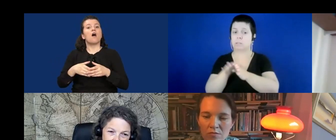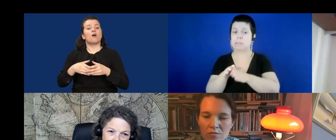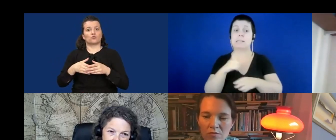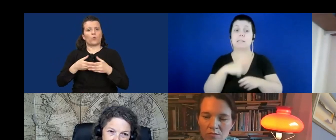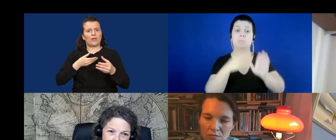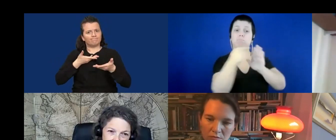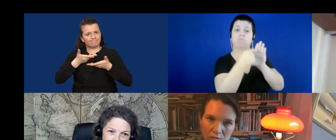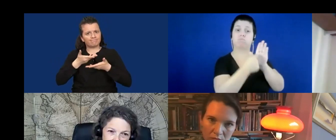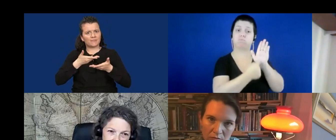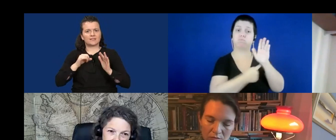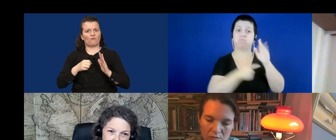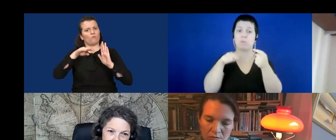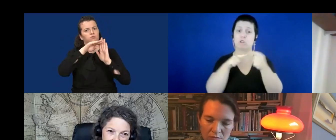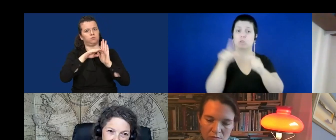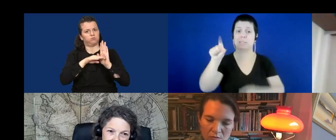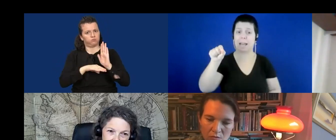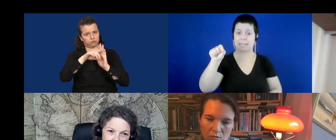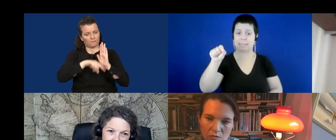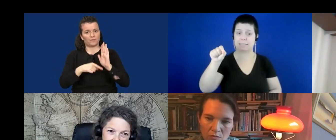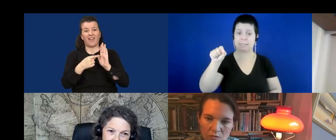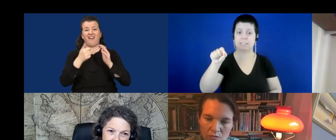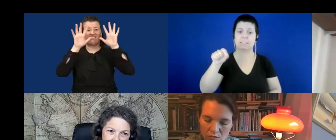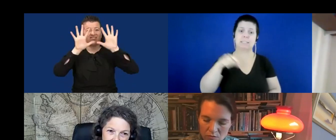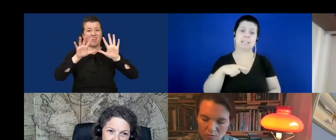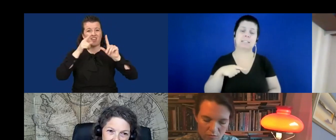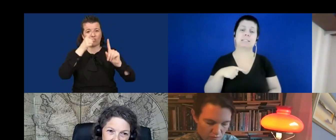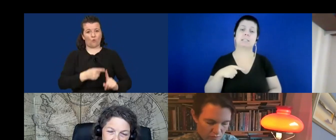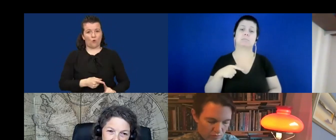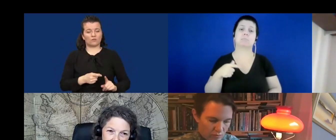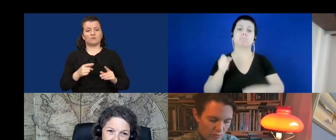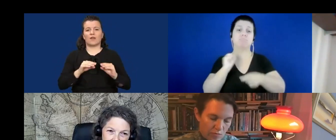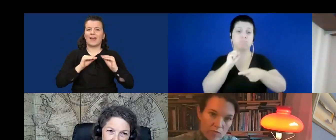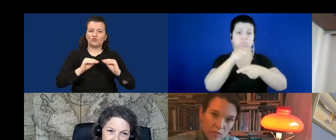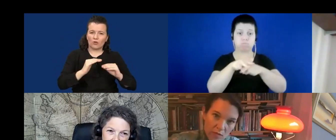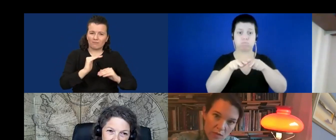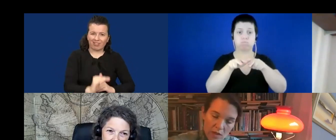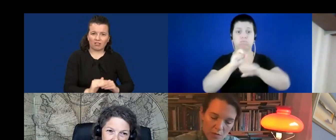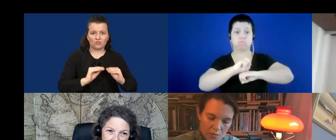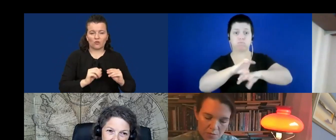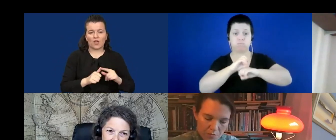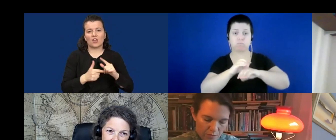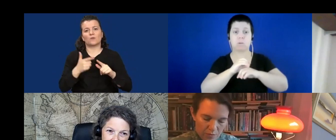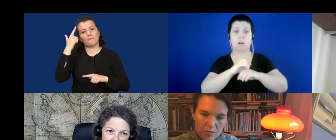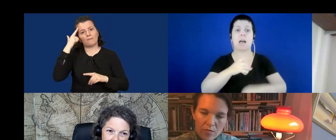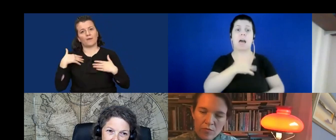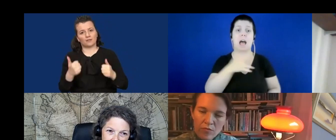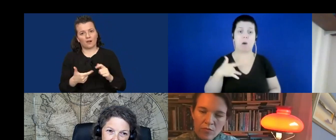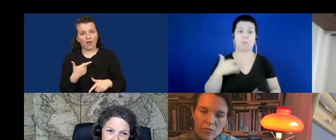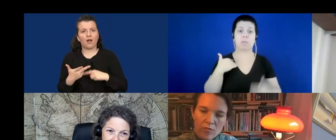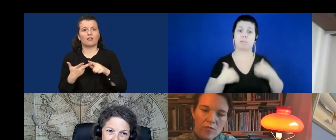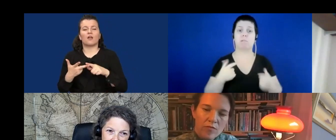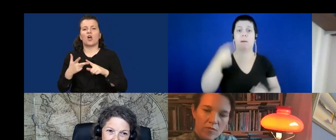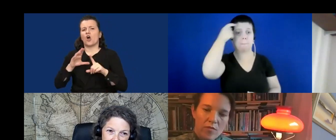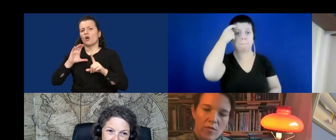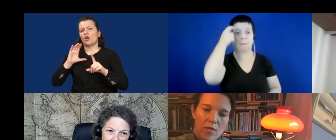cover early years in education, training and work, health, mental health and well-being, transport, culture and